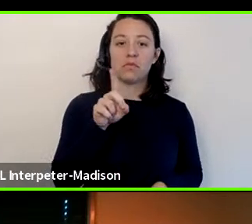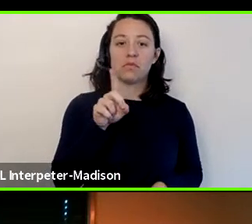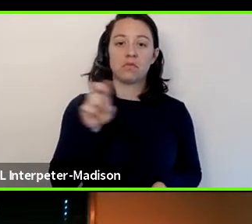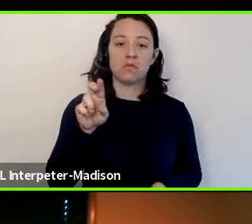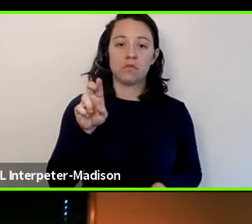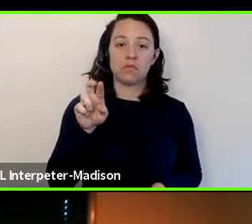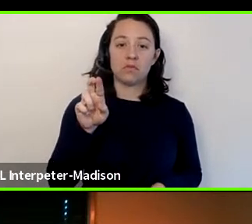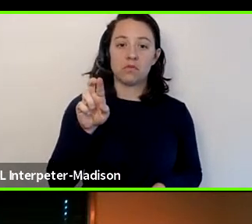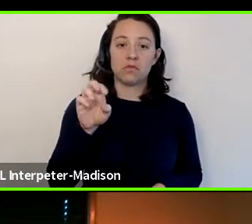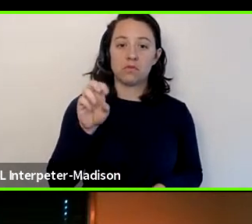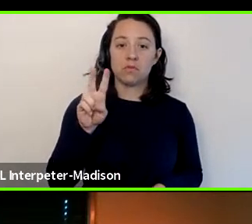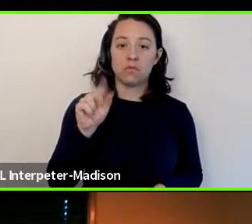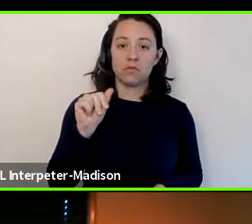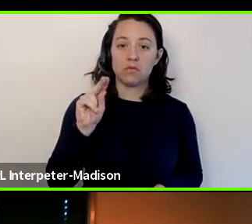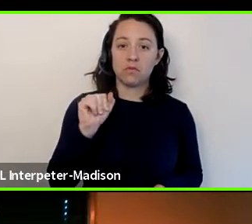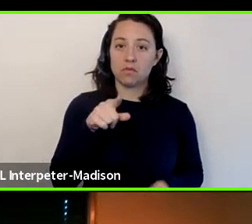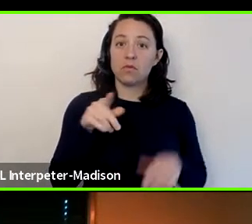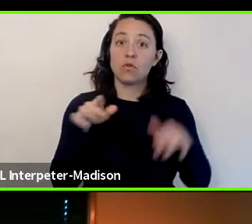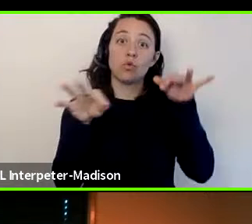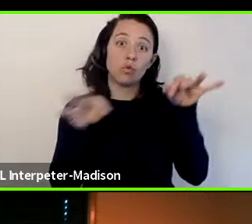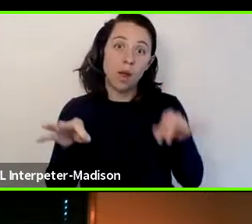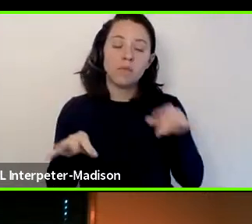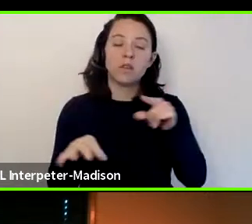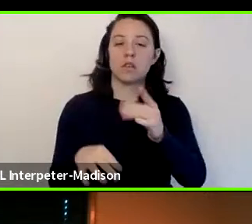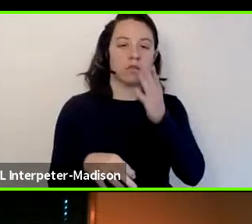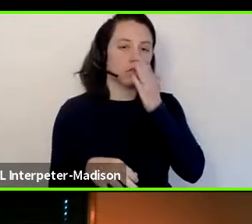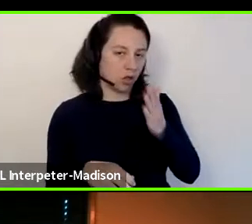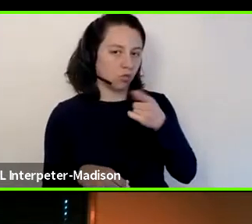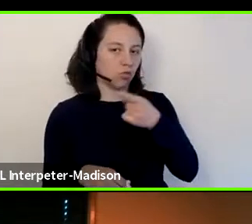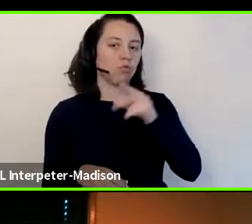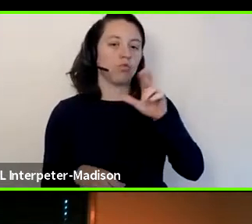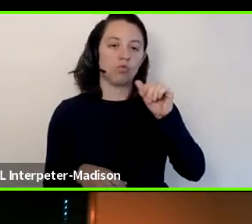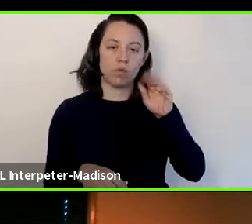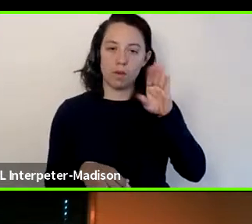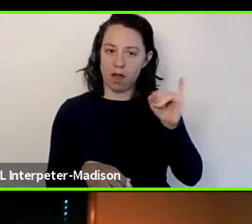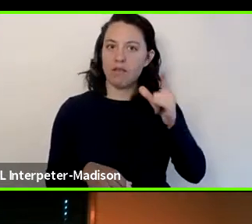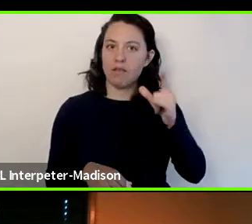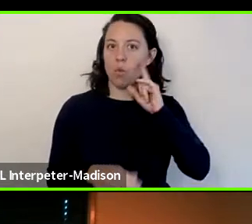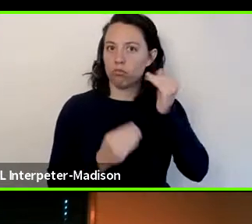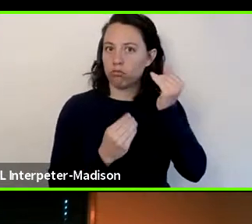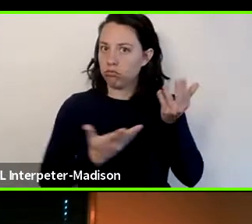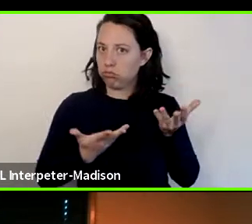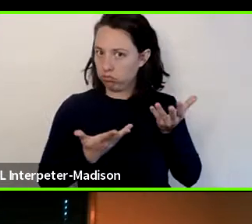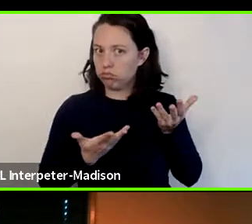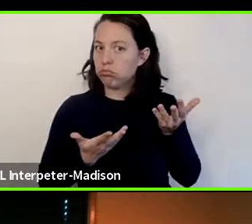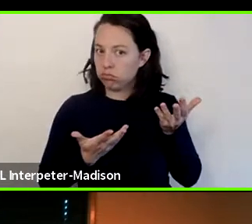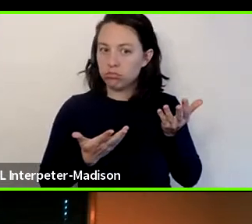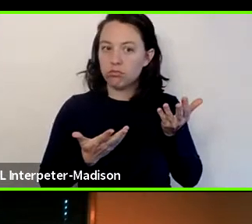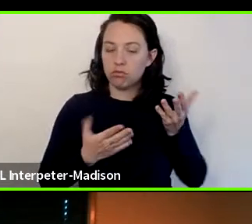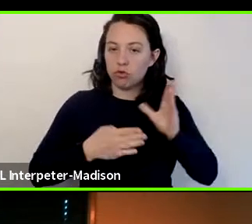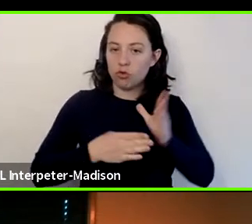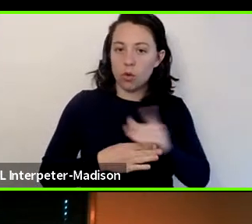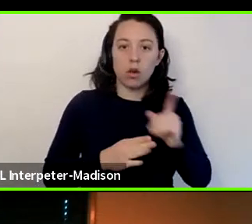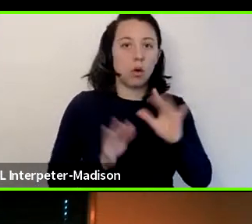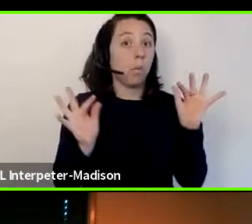actually, and I thank you very much, Rabbi, for sharing that. It's very, very important